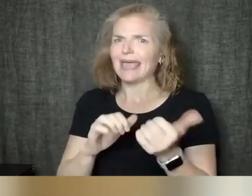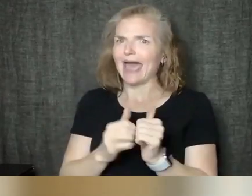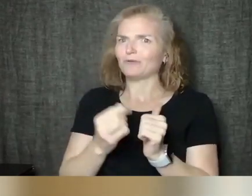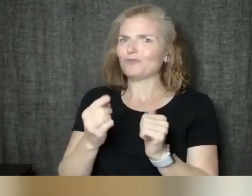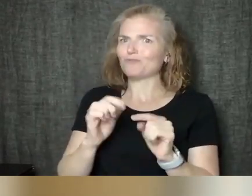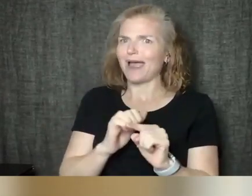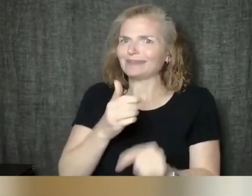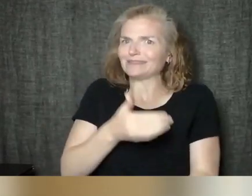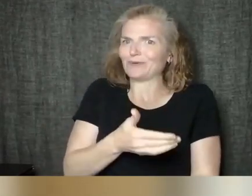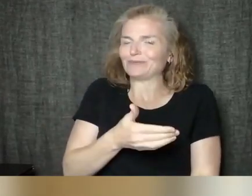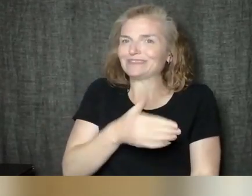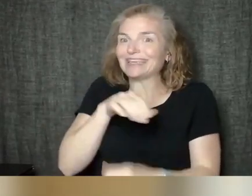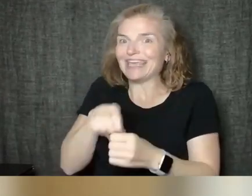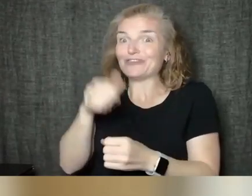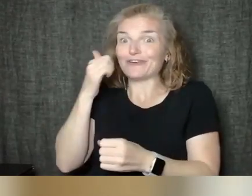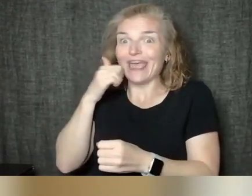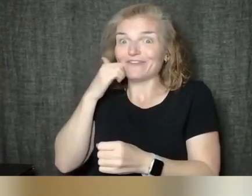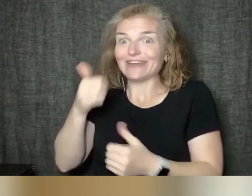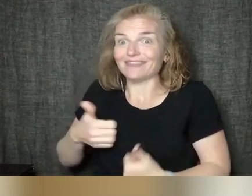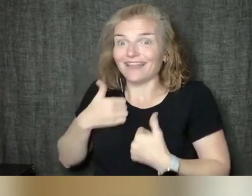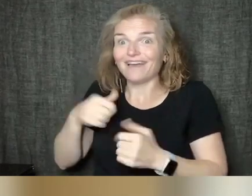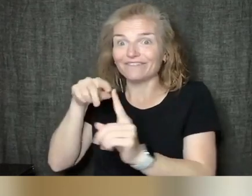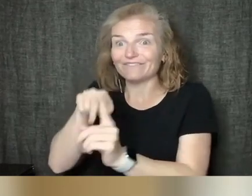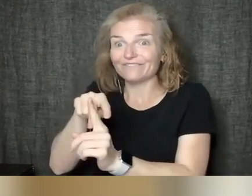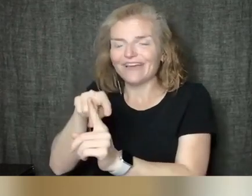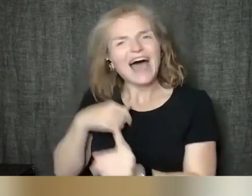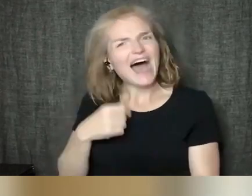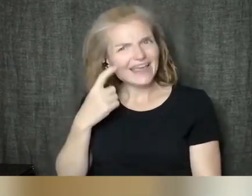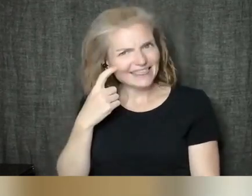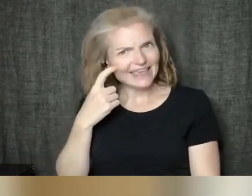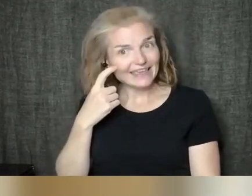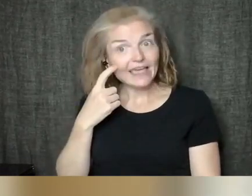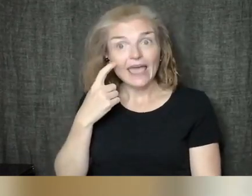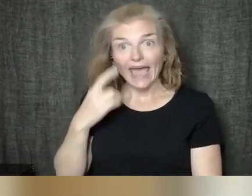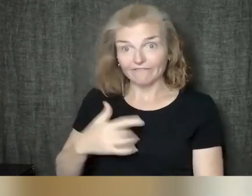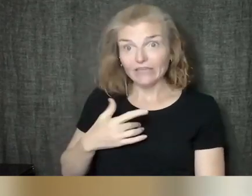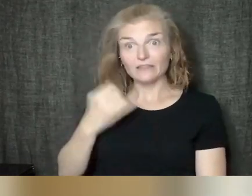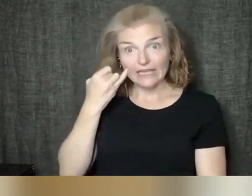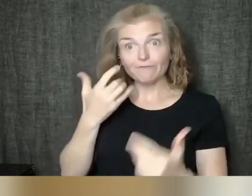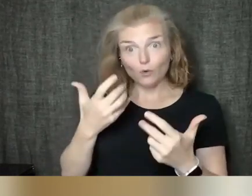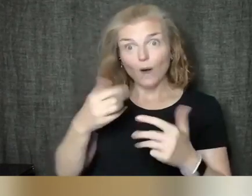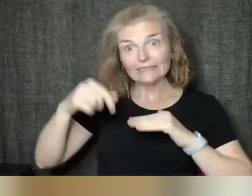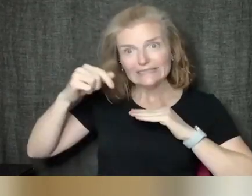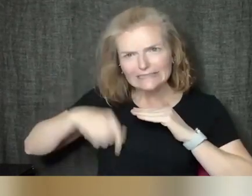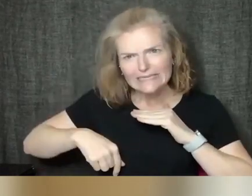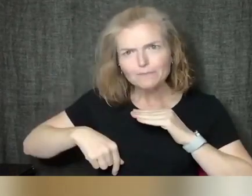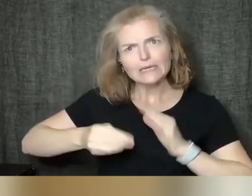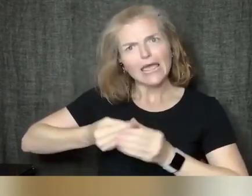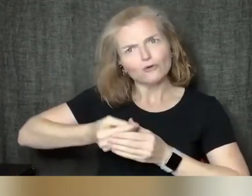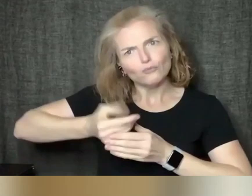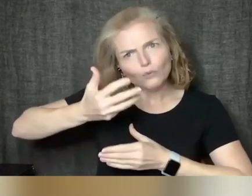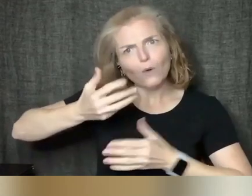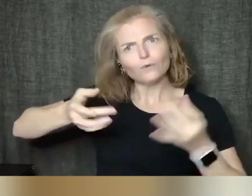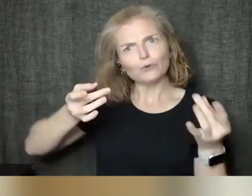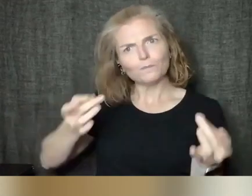because I do feel like if we want to deepen our meditation practice, sure, a lot happens in the way that we